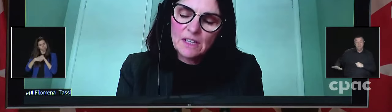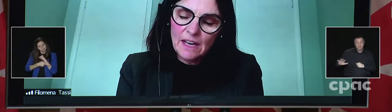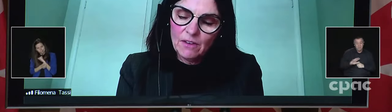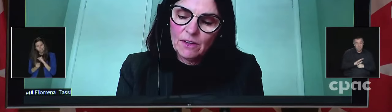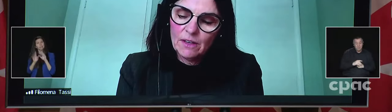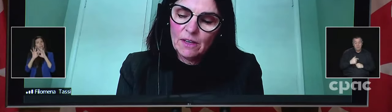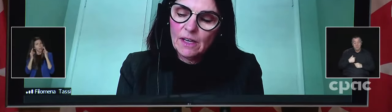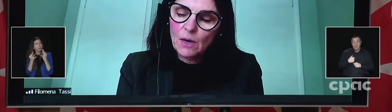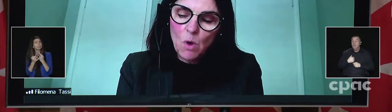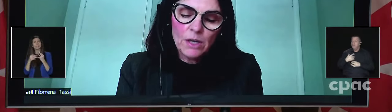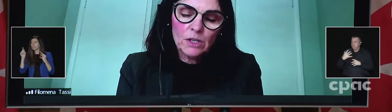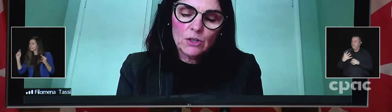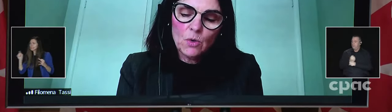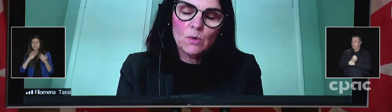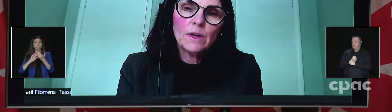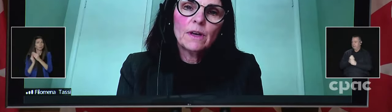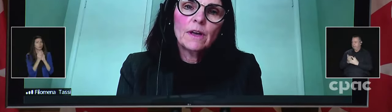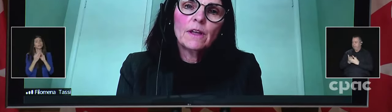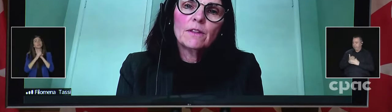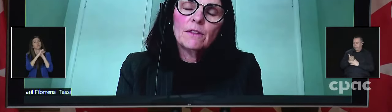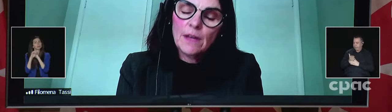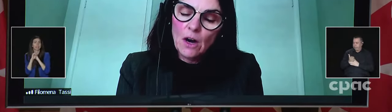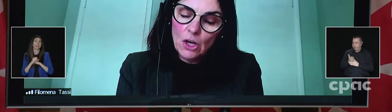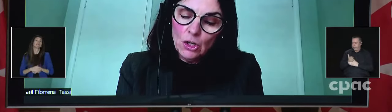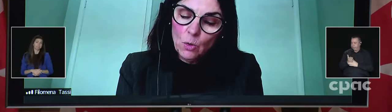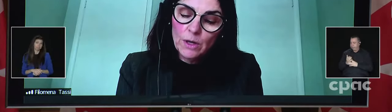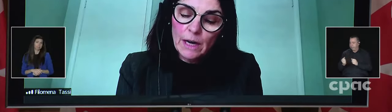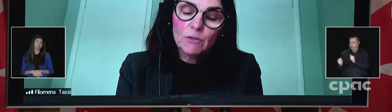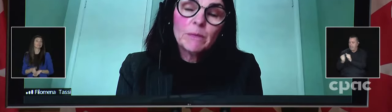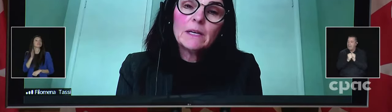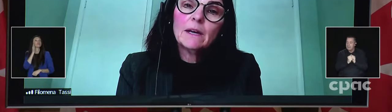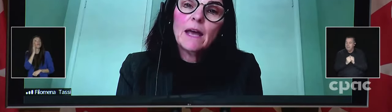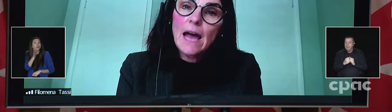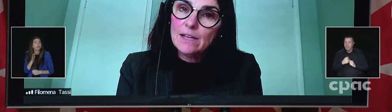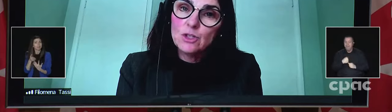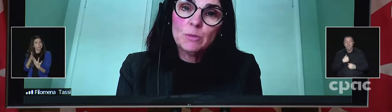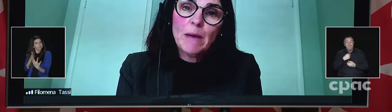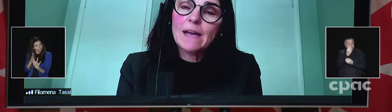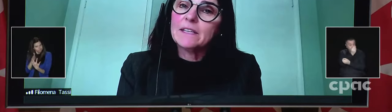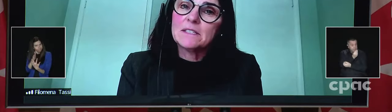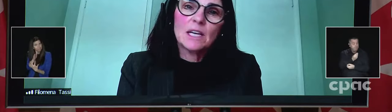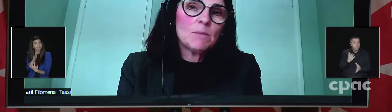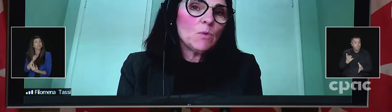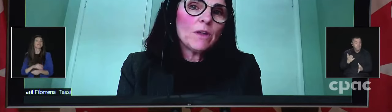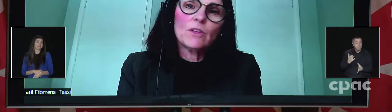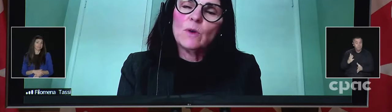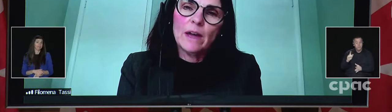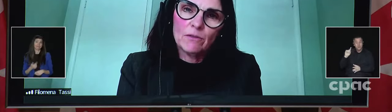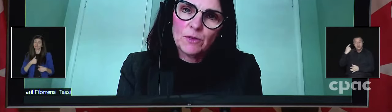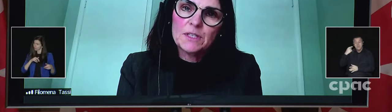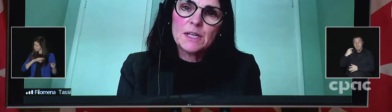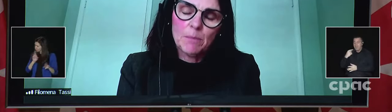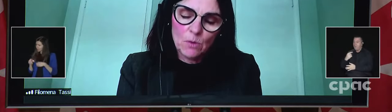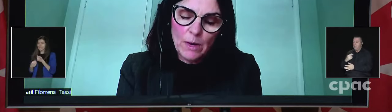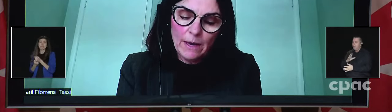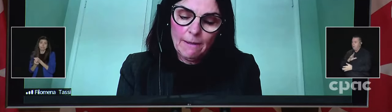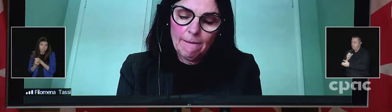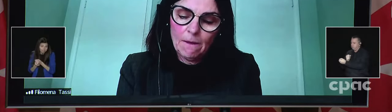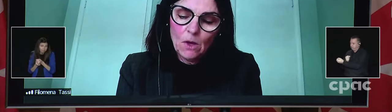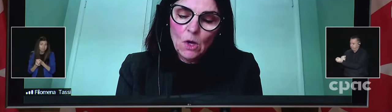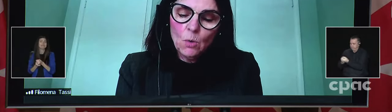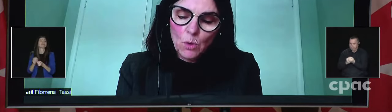this together. And I want you to know that your government has your back and is going to be with you every step of the